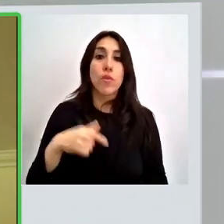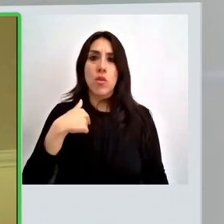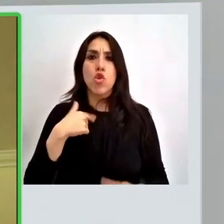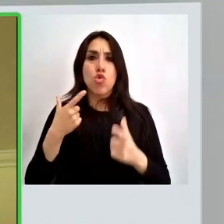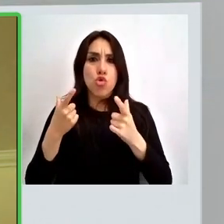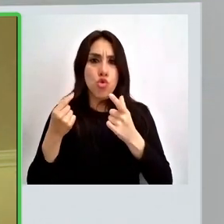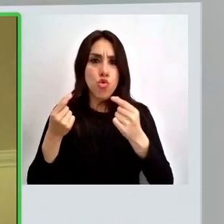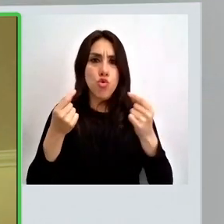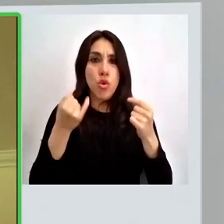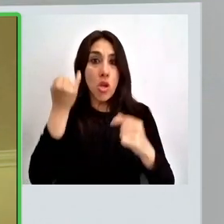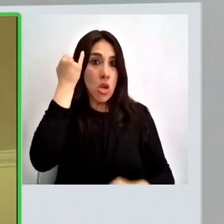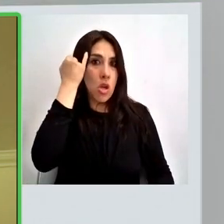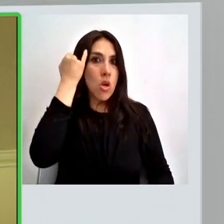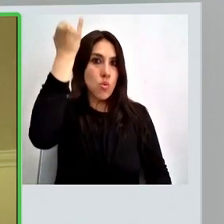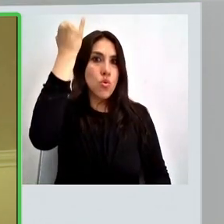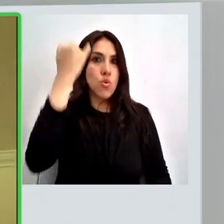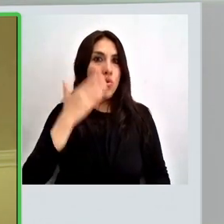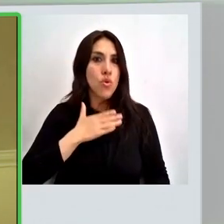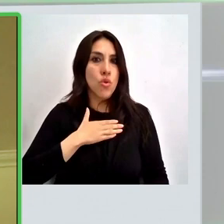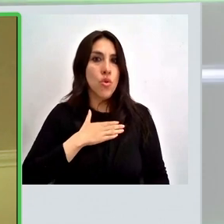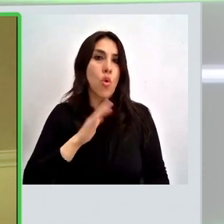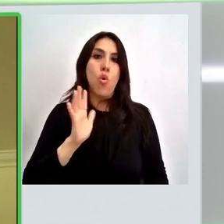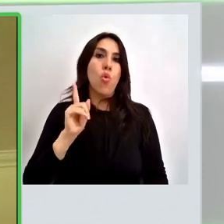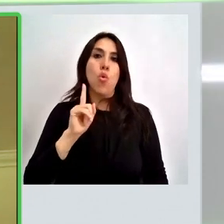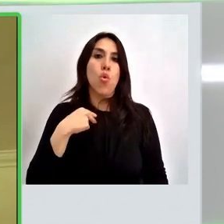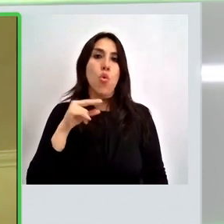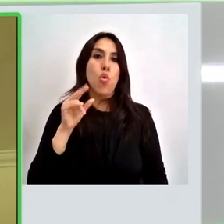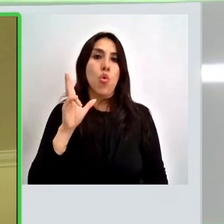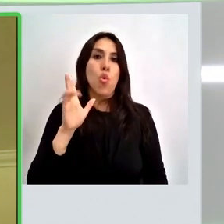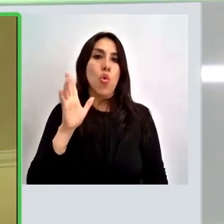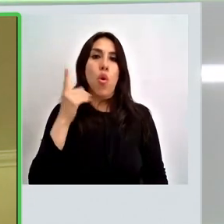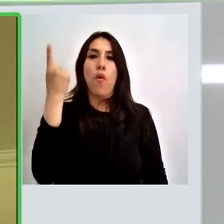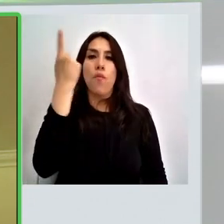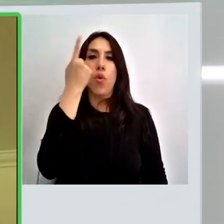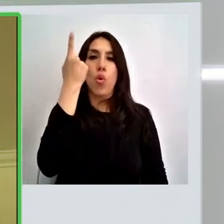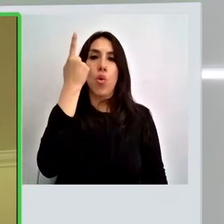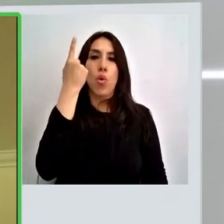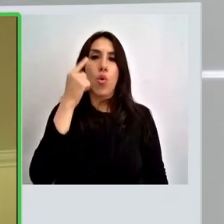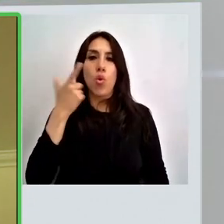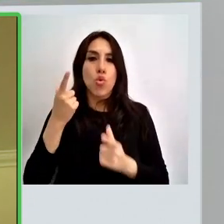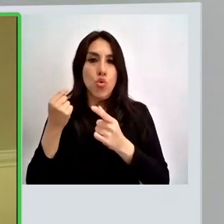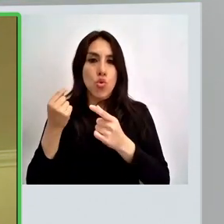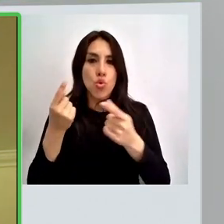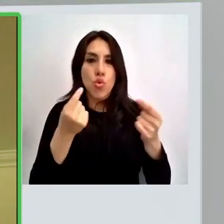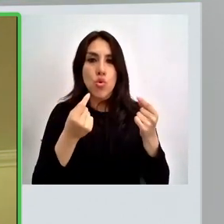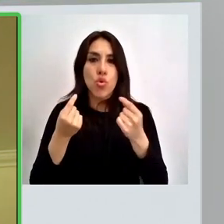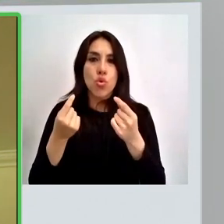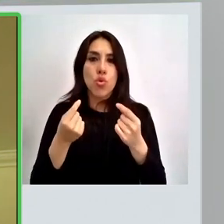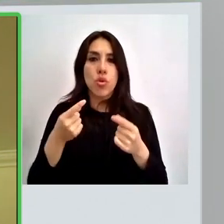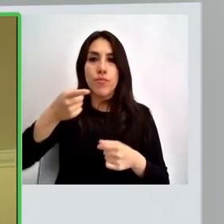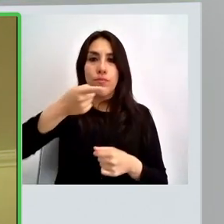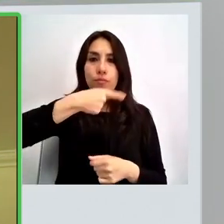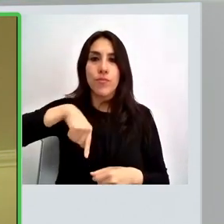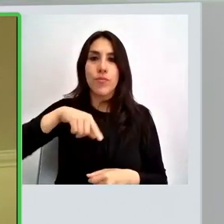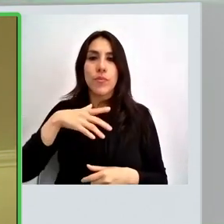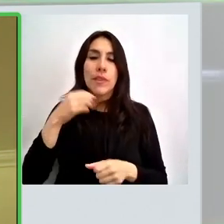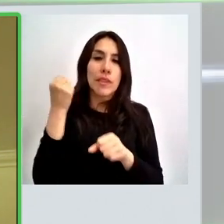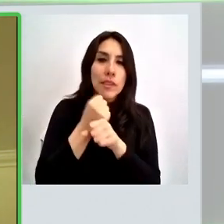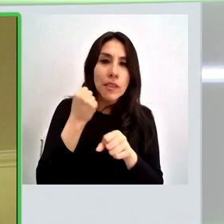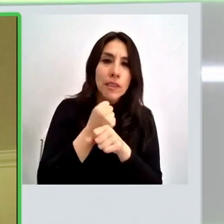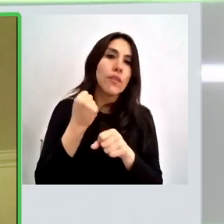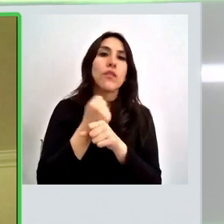20 years marched, demonstrated, got arrested, and pushed for